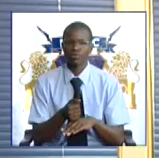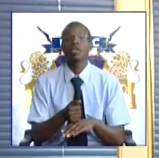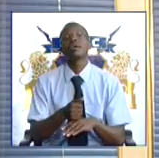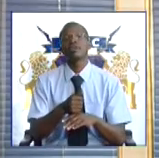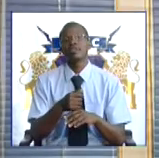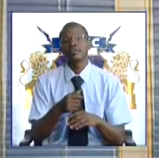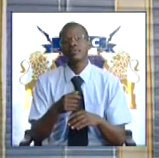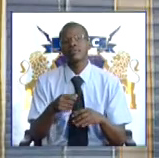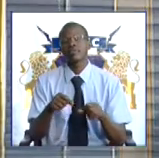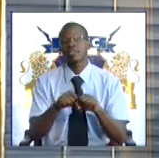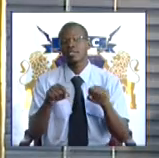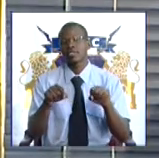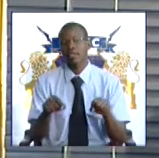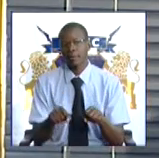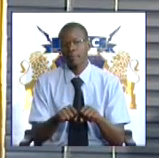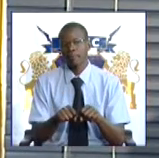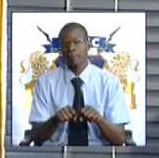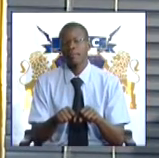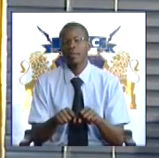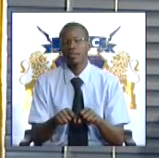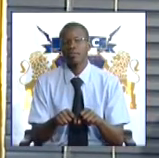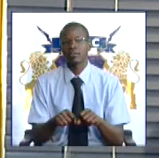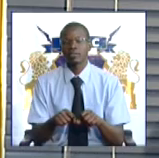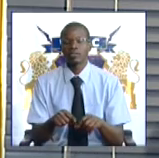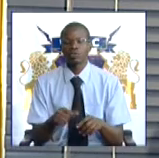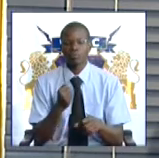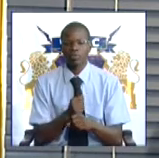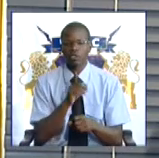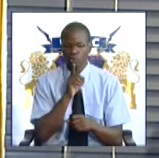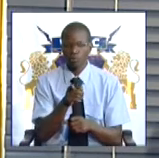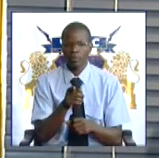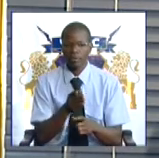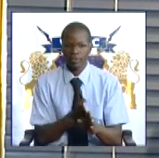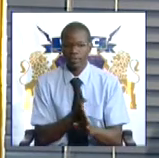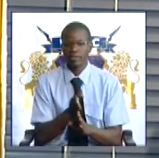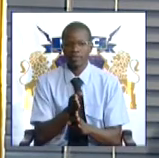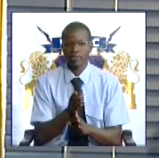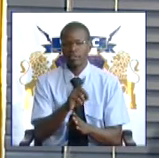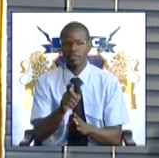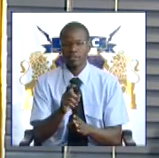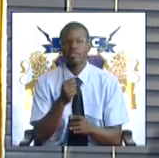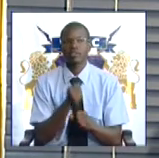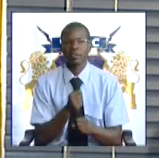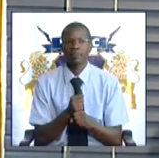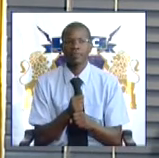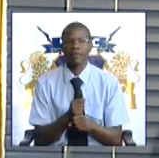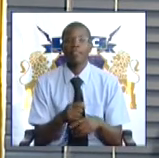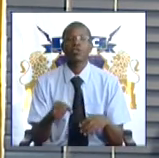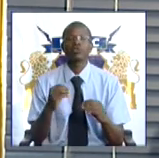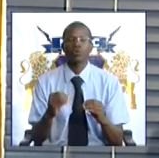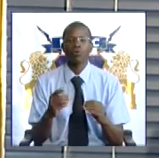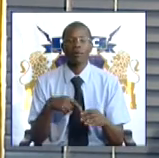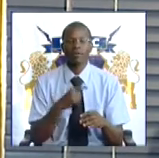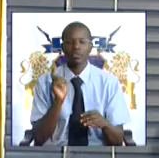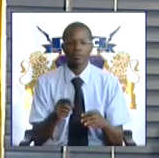testing is undertaken. It is most desirable to carry out widespread publication of the fact that consistent